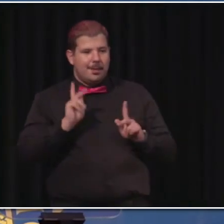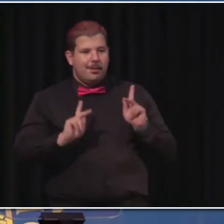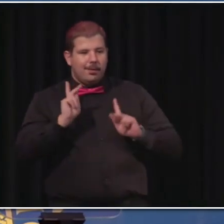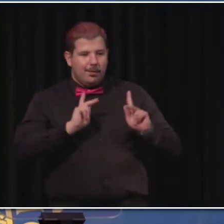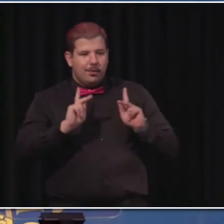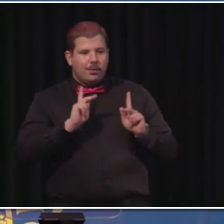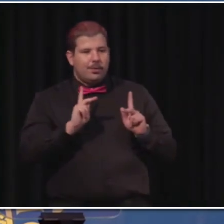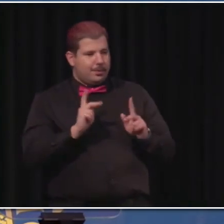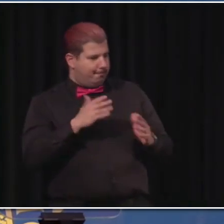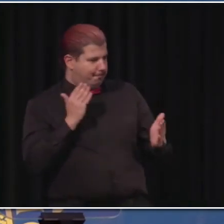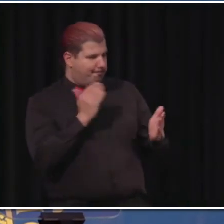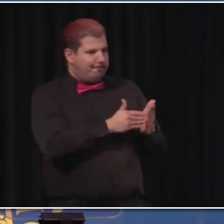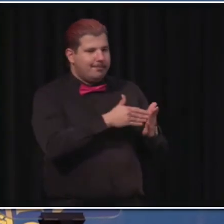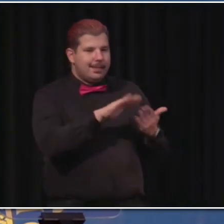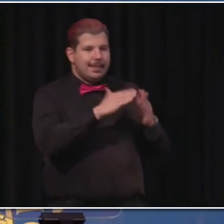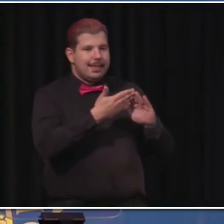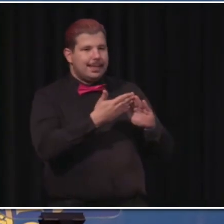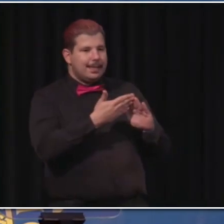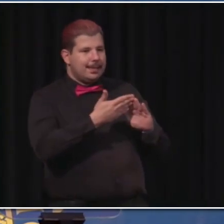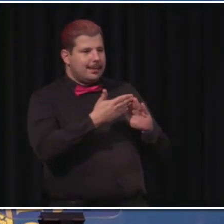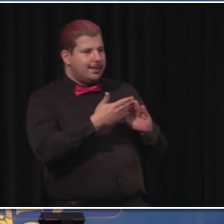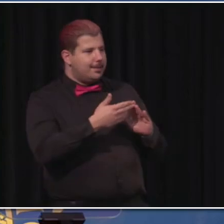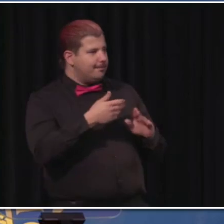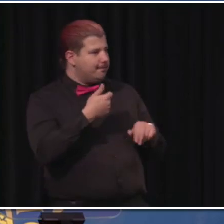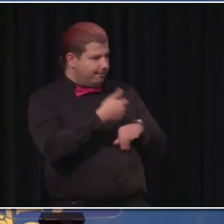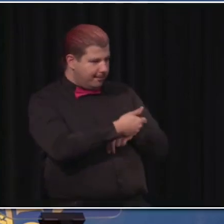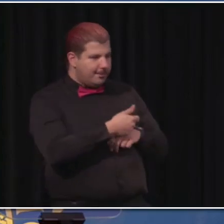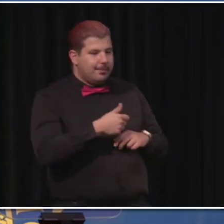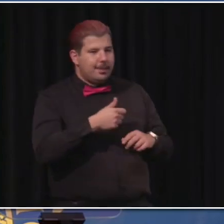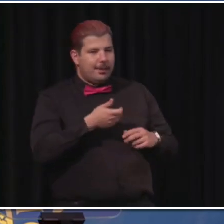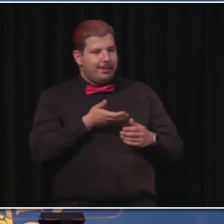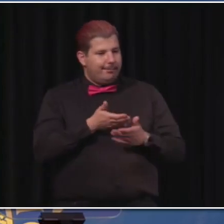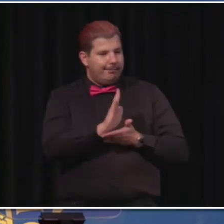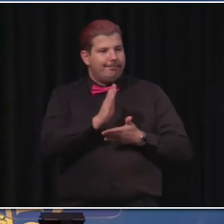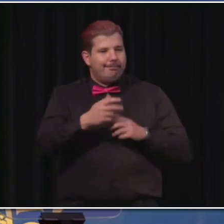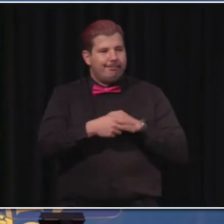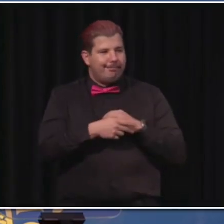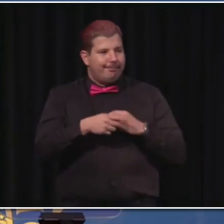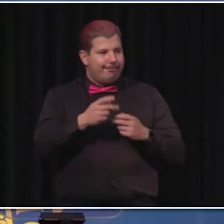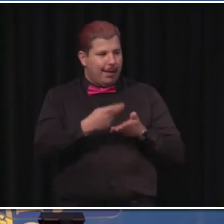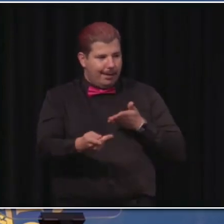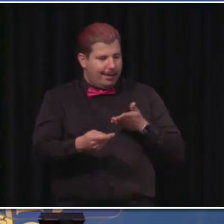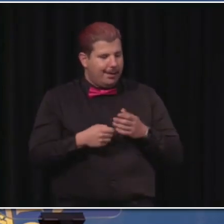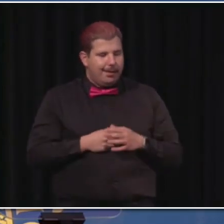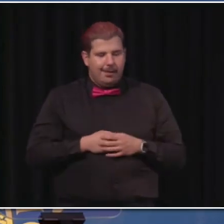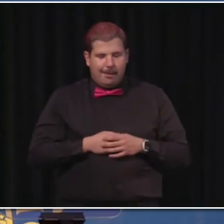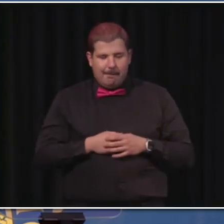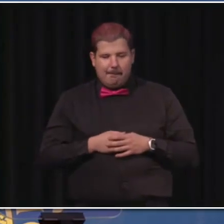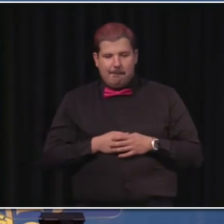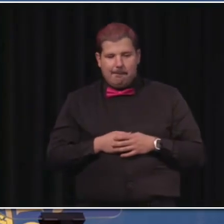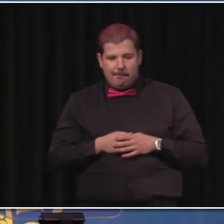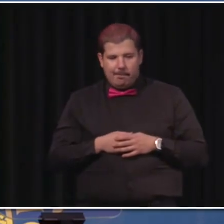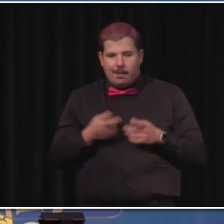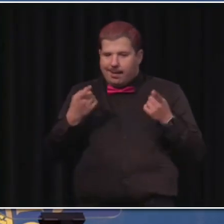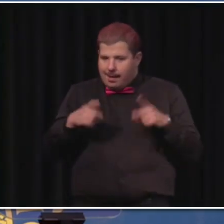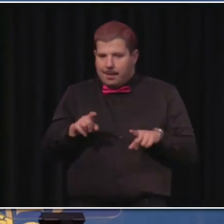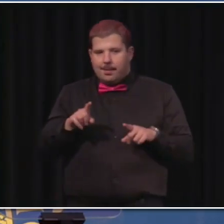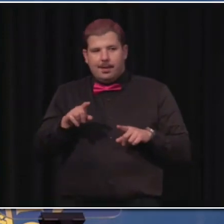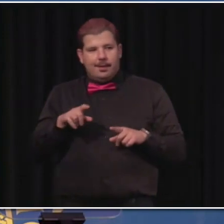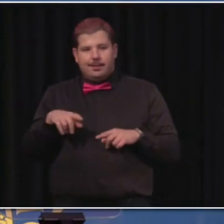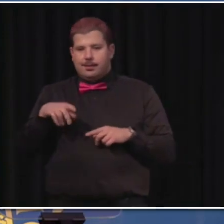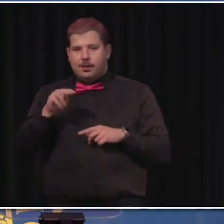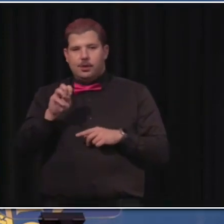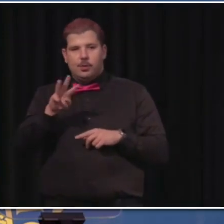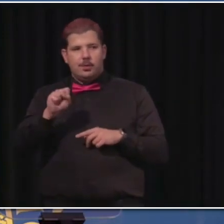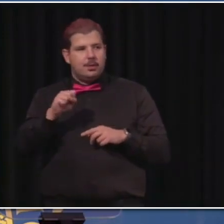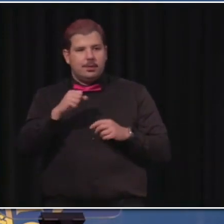brought a lawsuit against the city saying that we had infringed upon their rights. And then what happened was that the media, of course, loved this, because